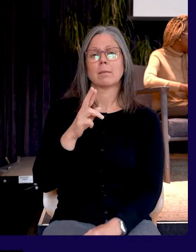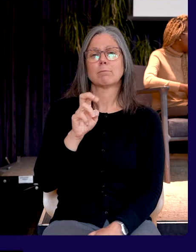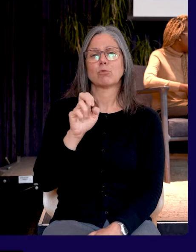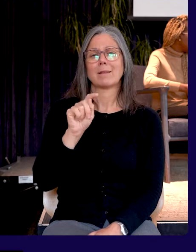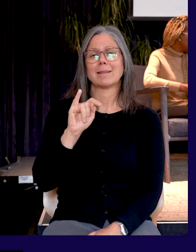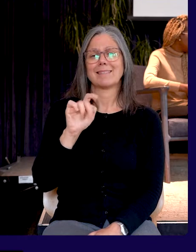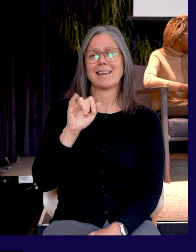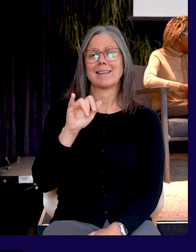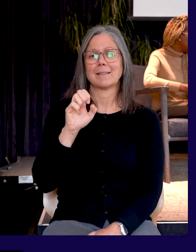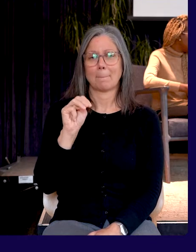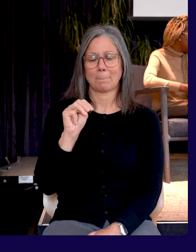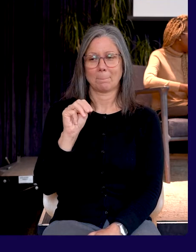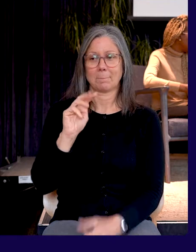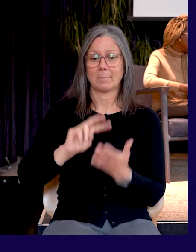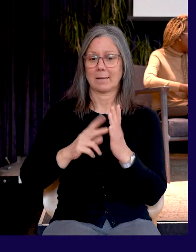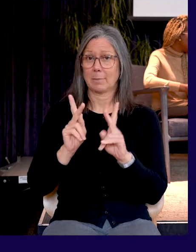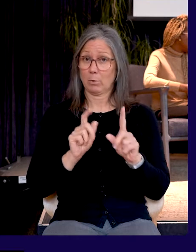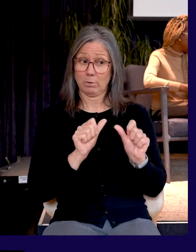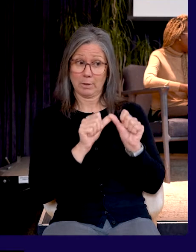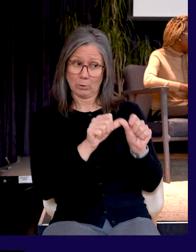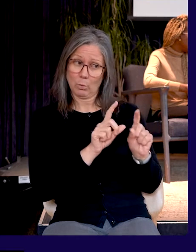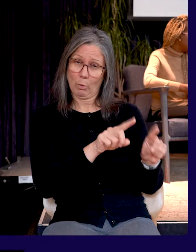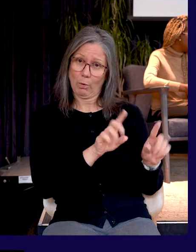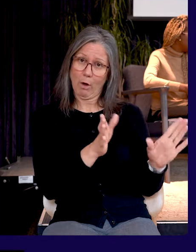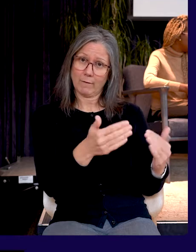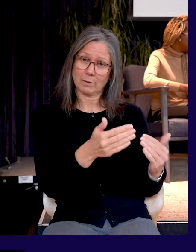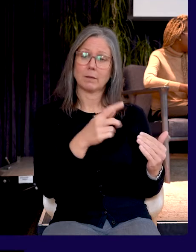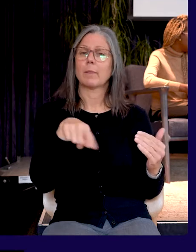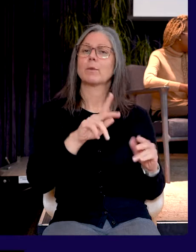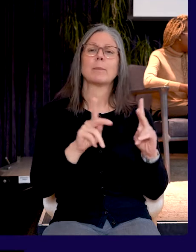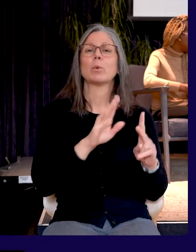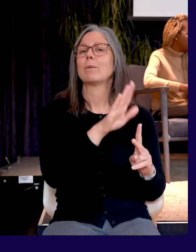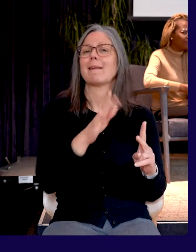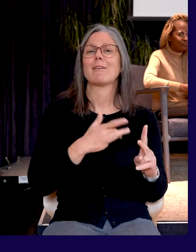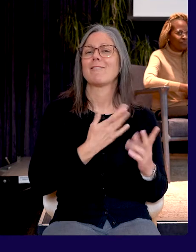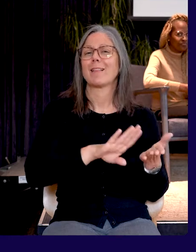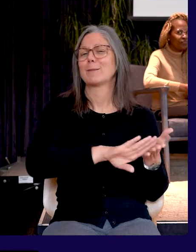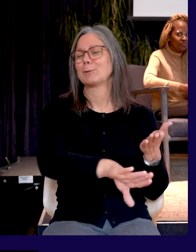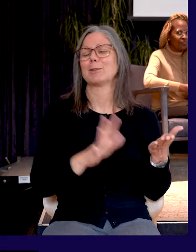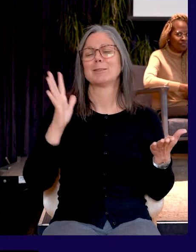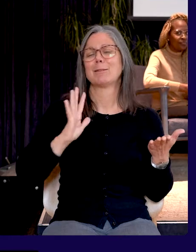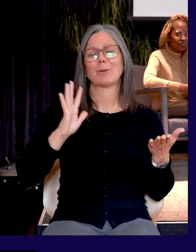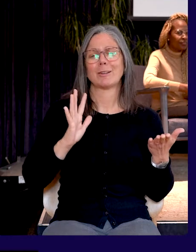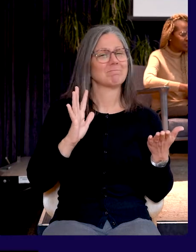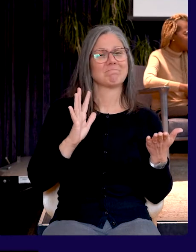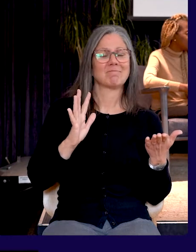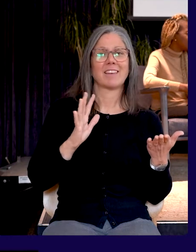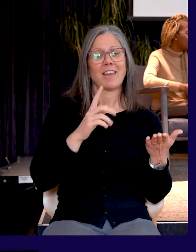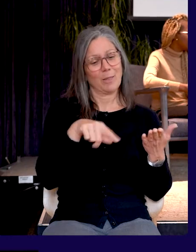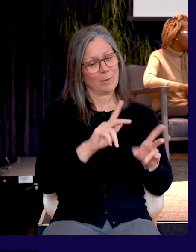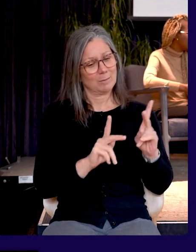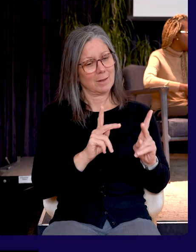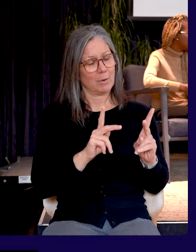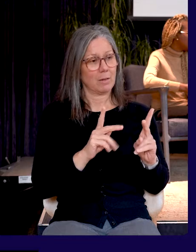right? Because the people who are going to continue to go into the office are those people who have never felt excluded from the office, right? Who